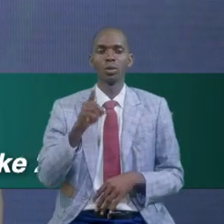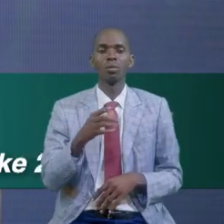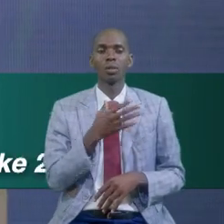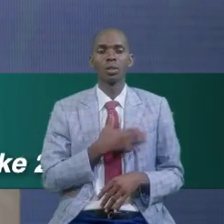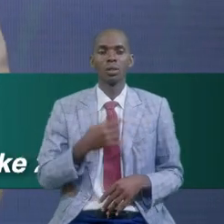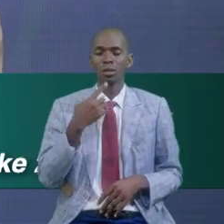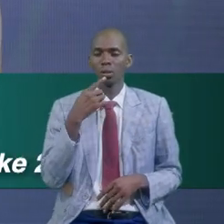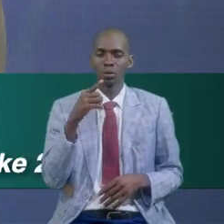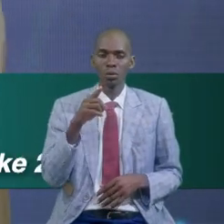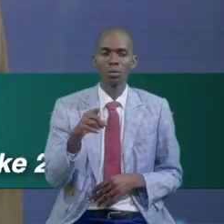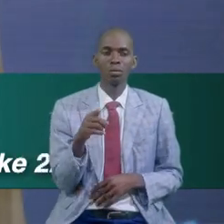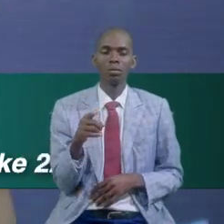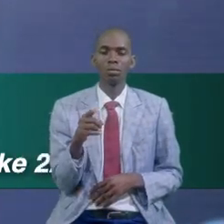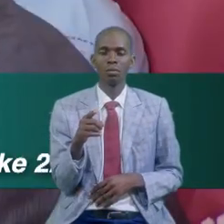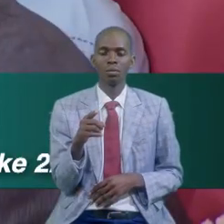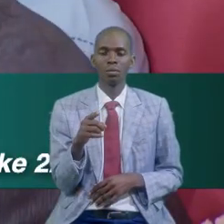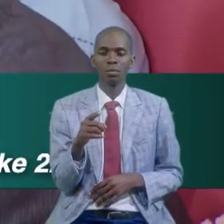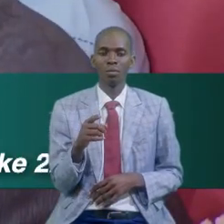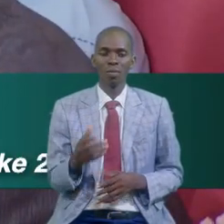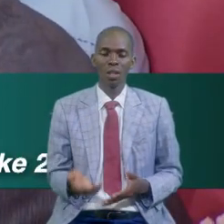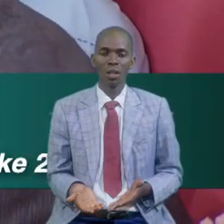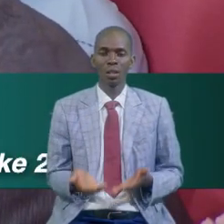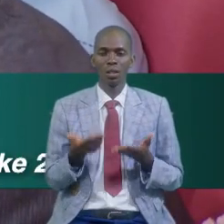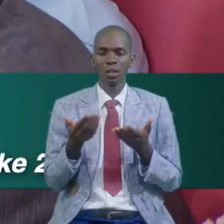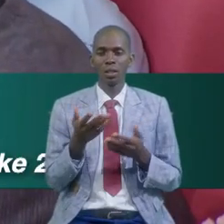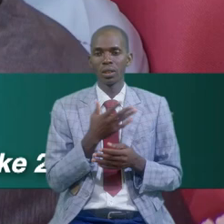unto him, tell me,